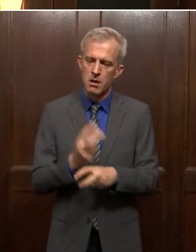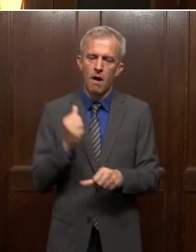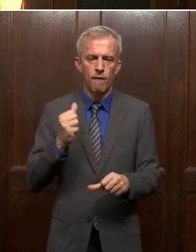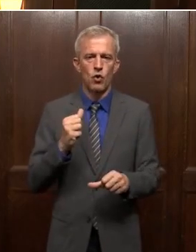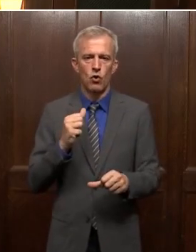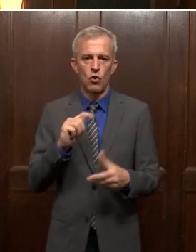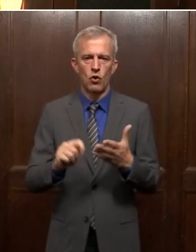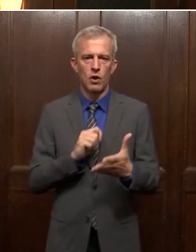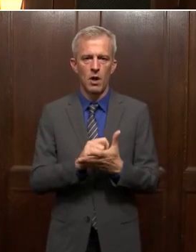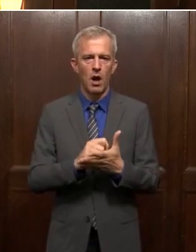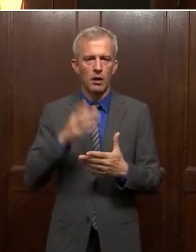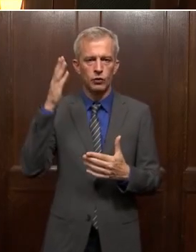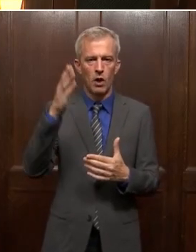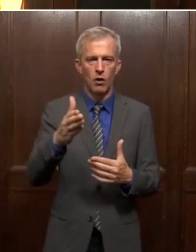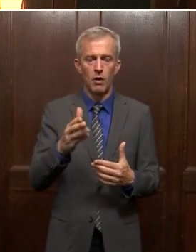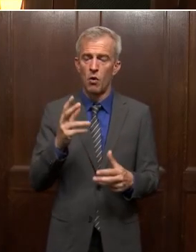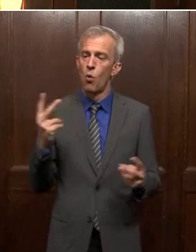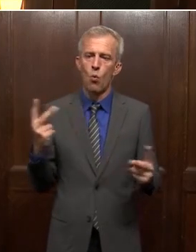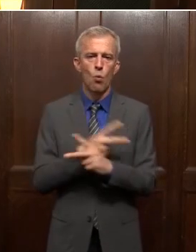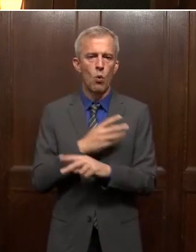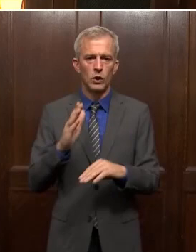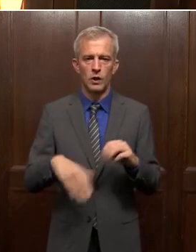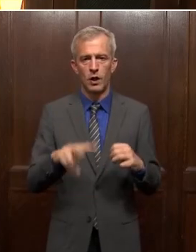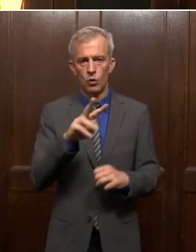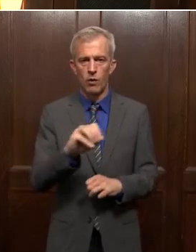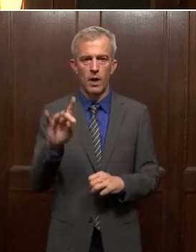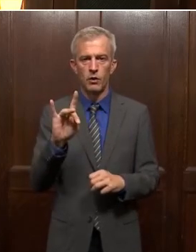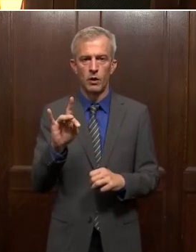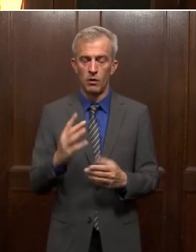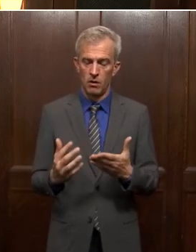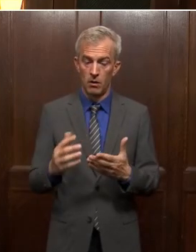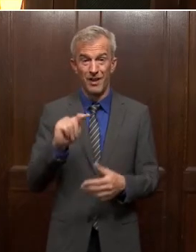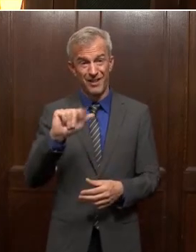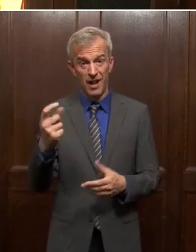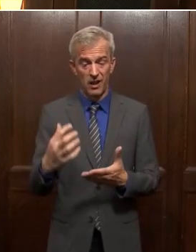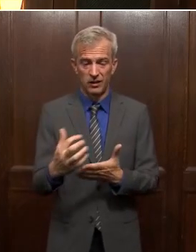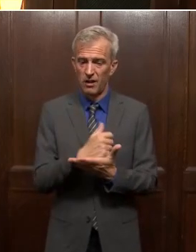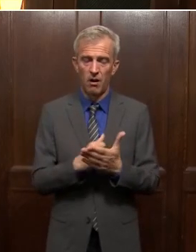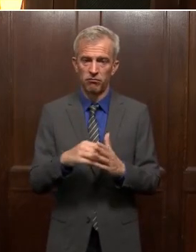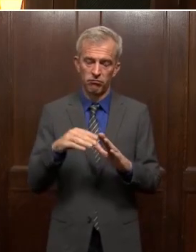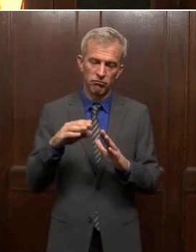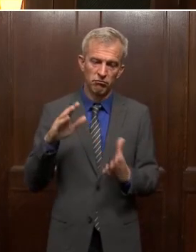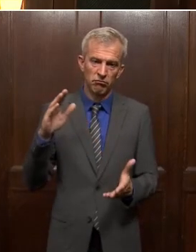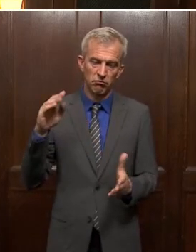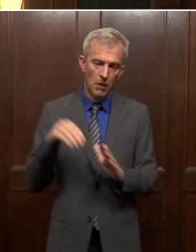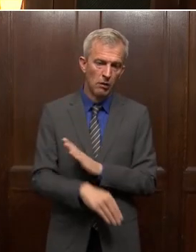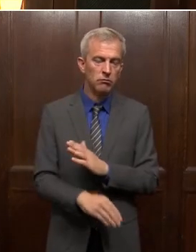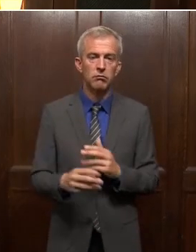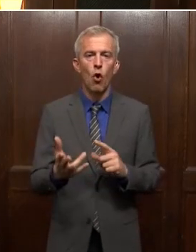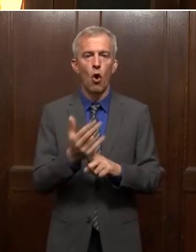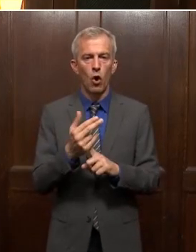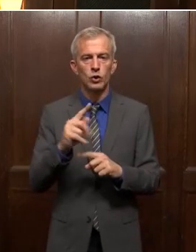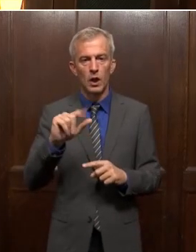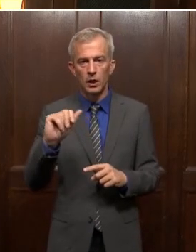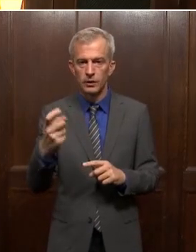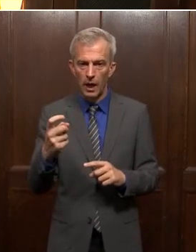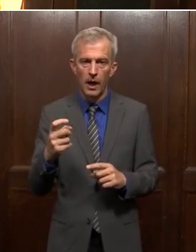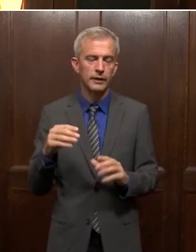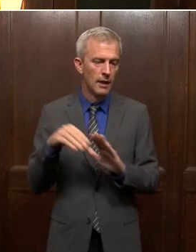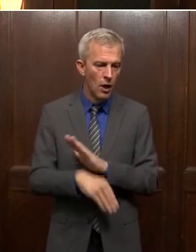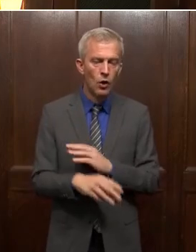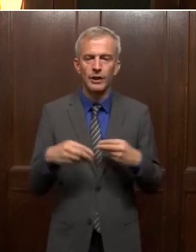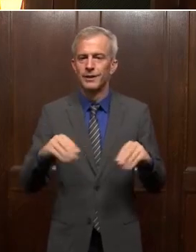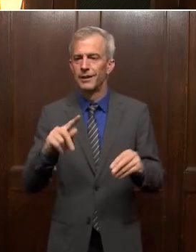2008. Revenues are down across the board. Transient occupancy tax, a fancy way to say hotel tax, sales